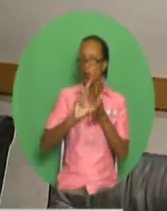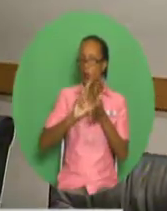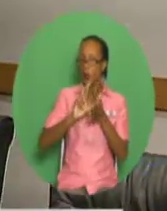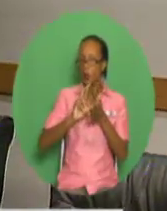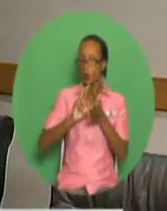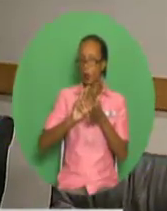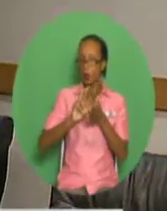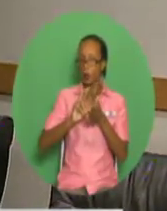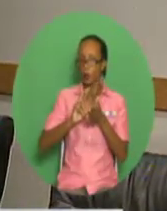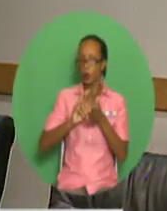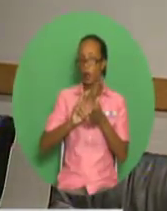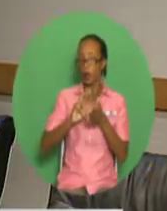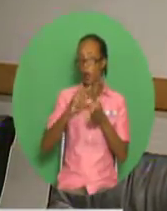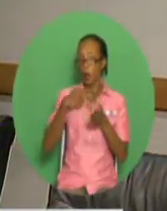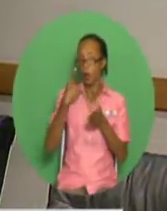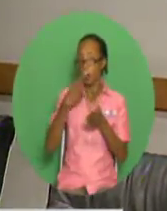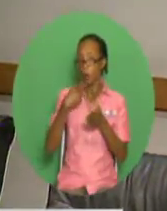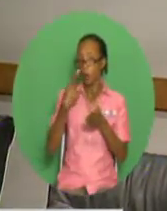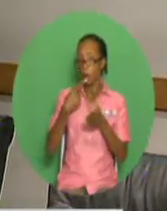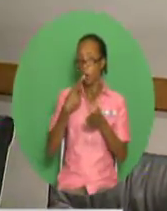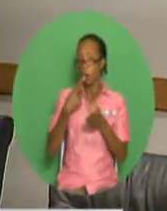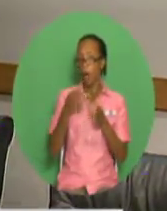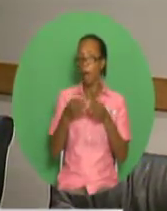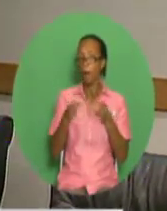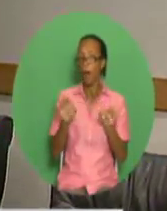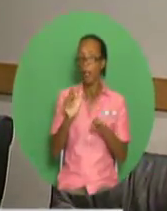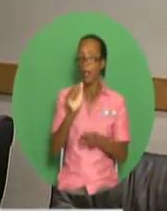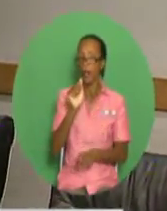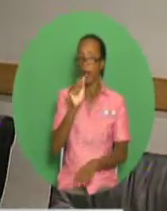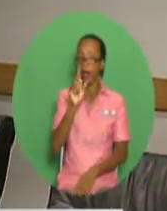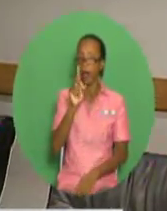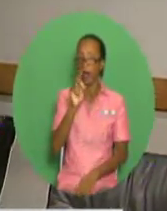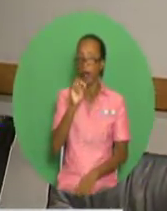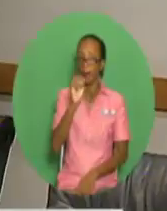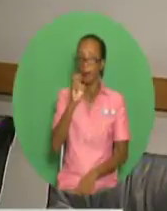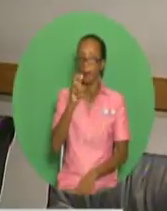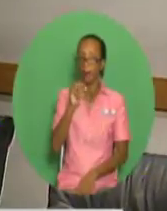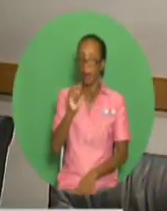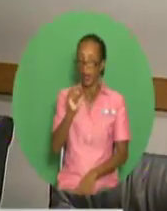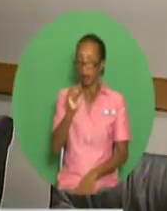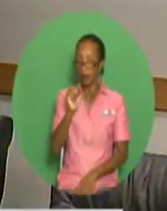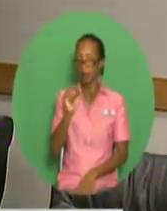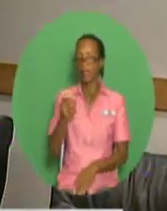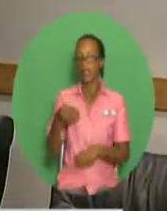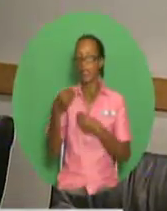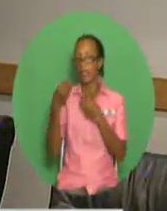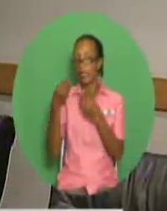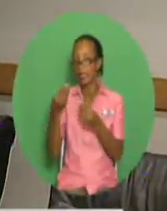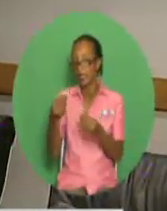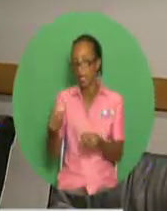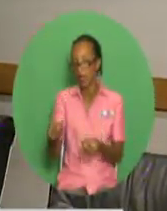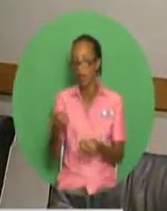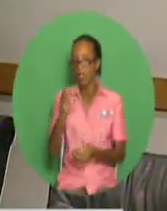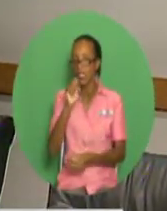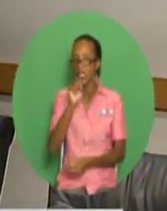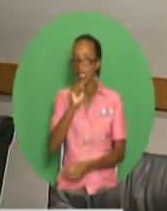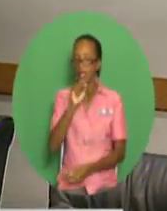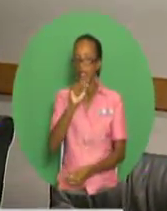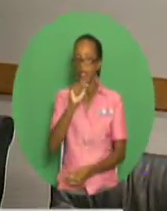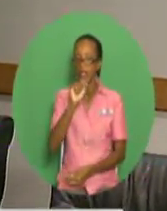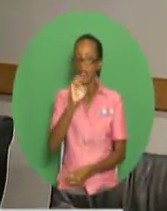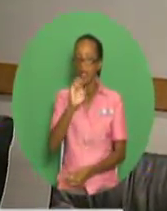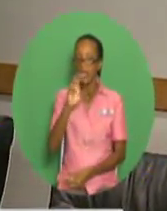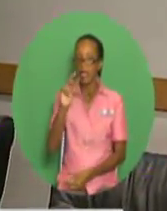Taparo public admin passed over the St. Madeleine golf course. First time I ever visited. I don't know if you all have ever seen it.